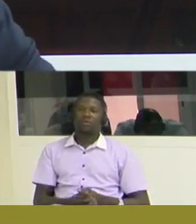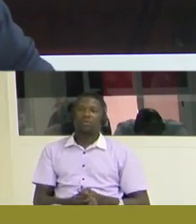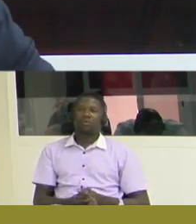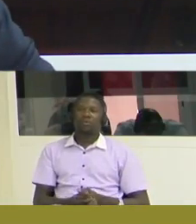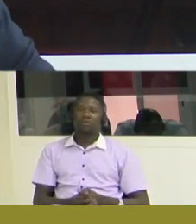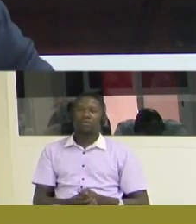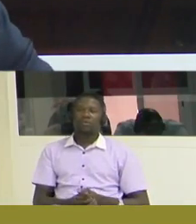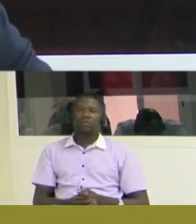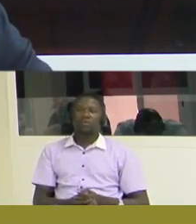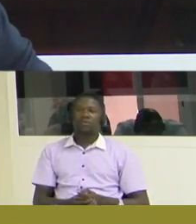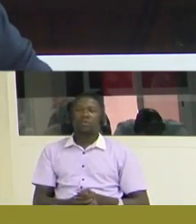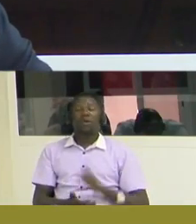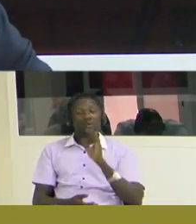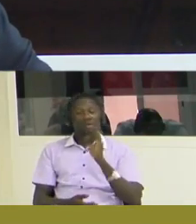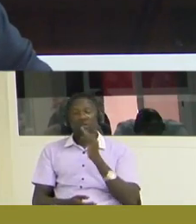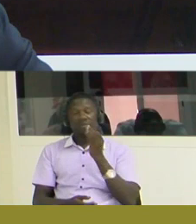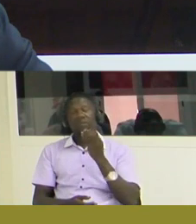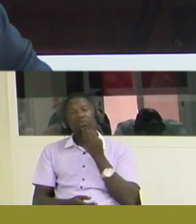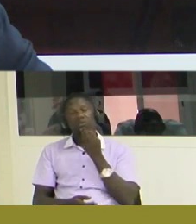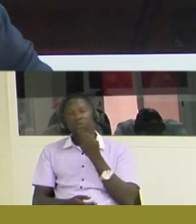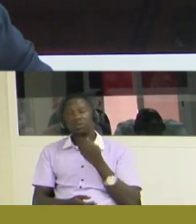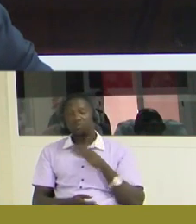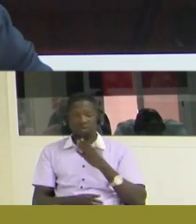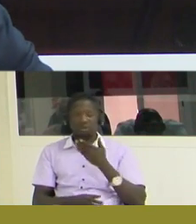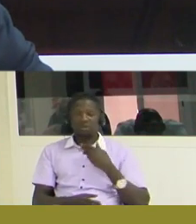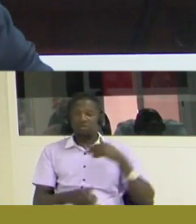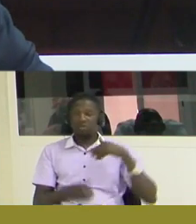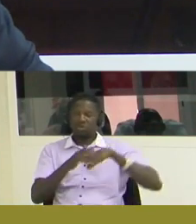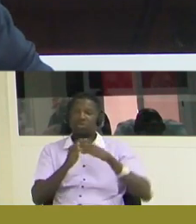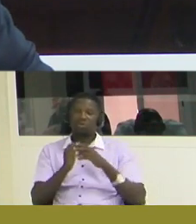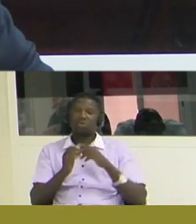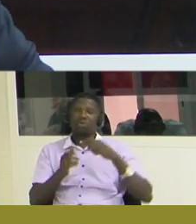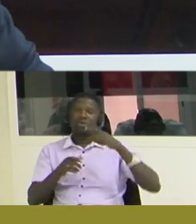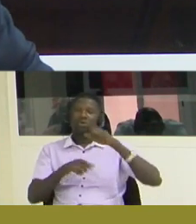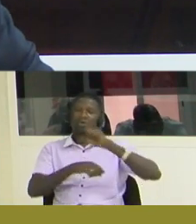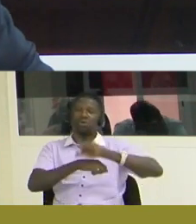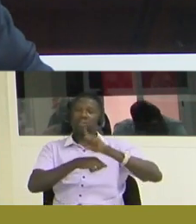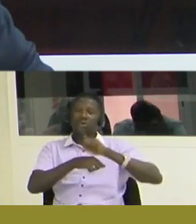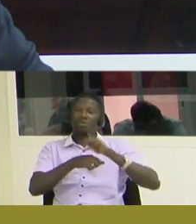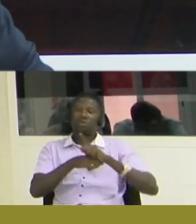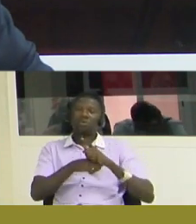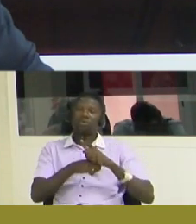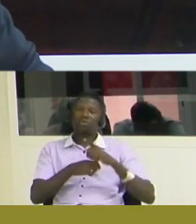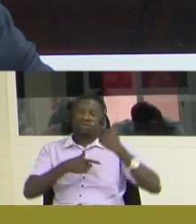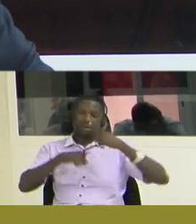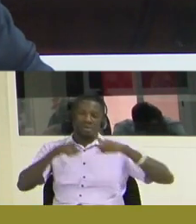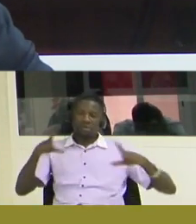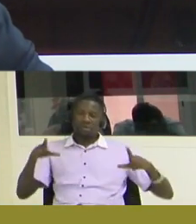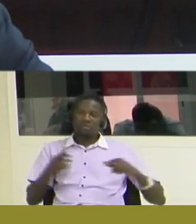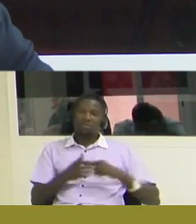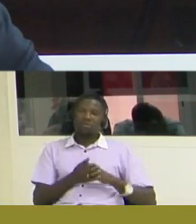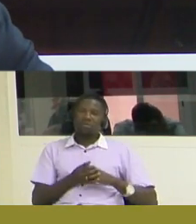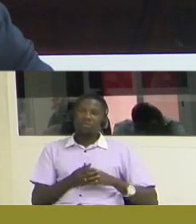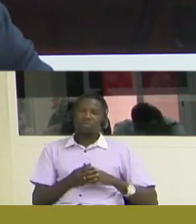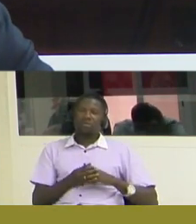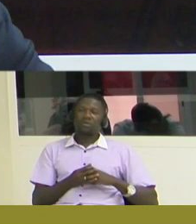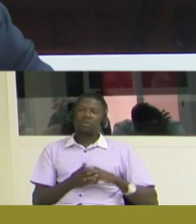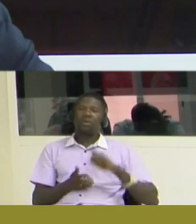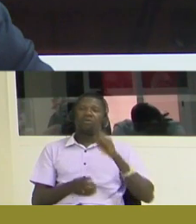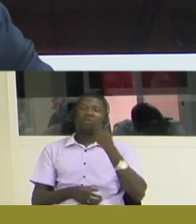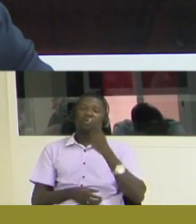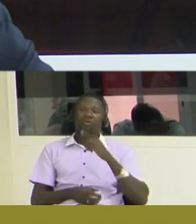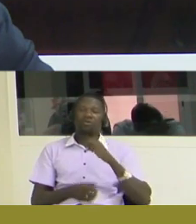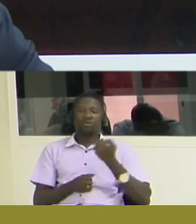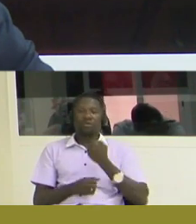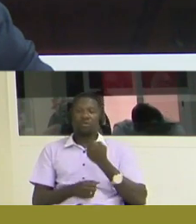languages if you could by all means okay first because maybe MC Cham is